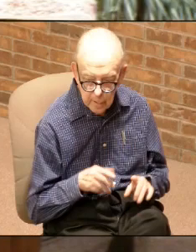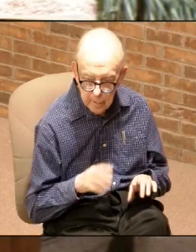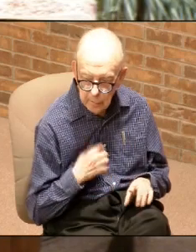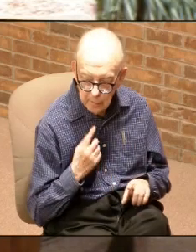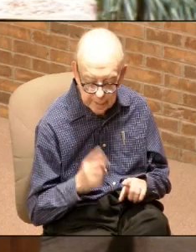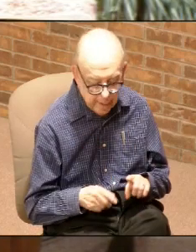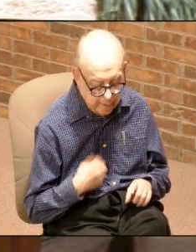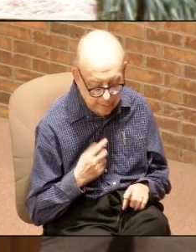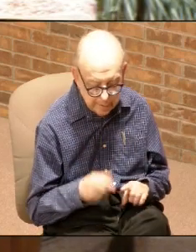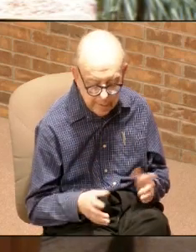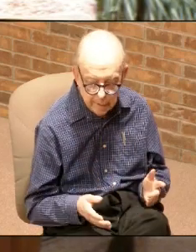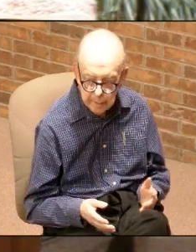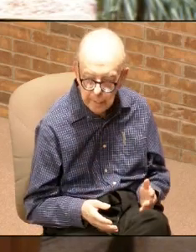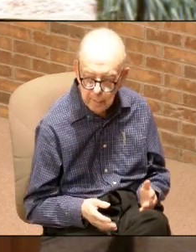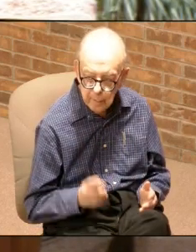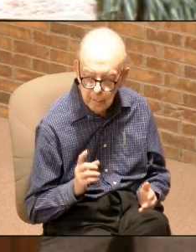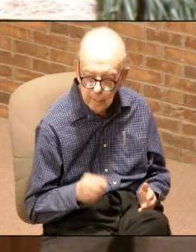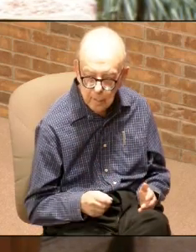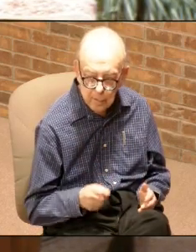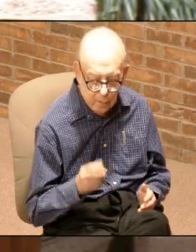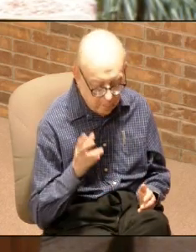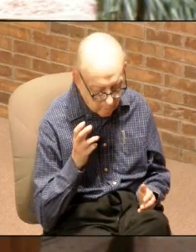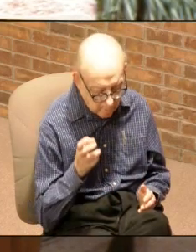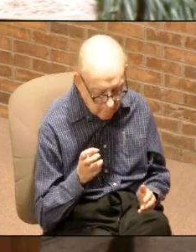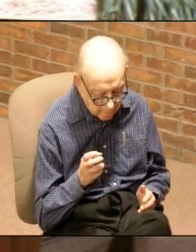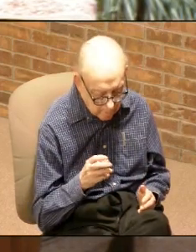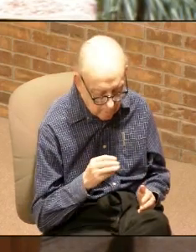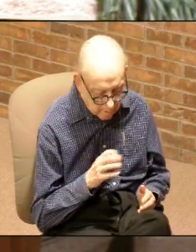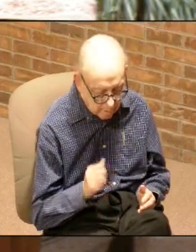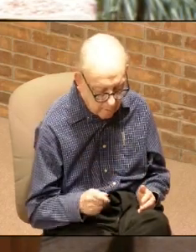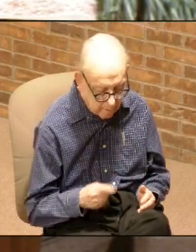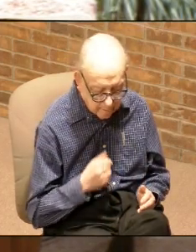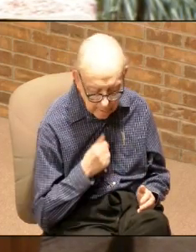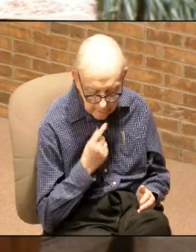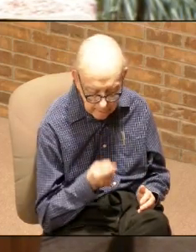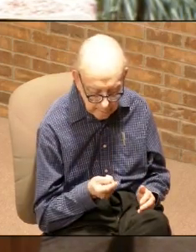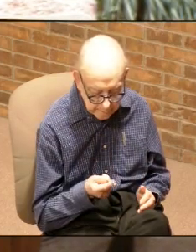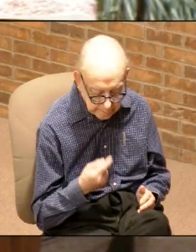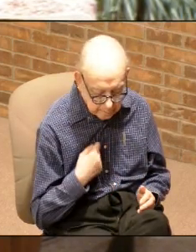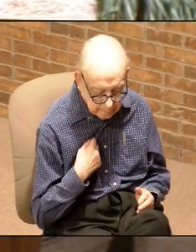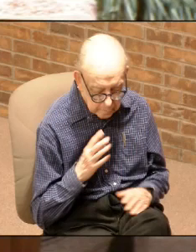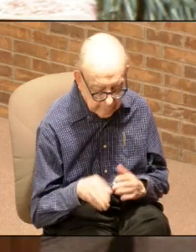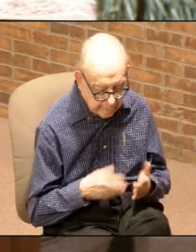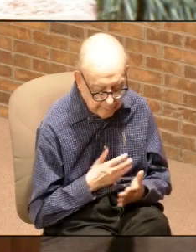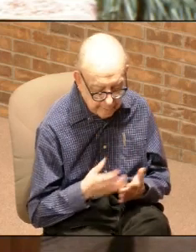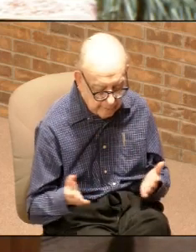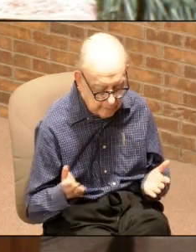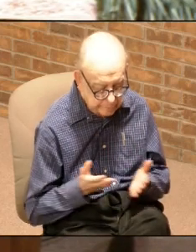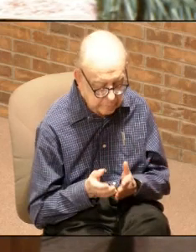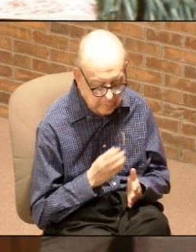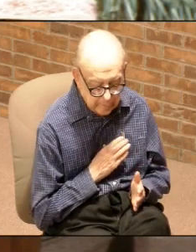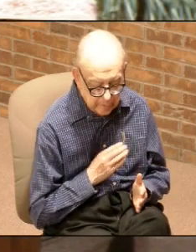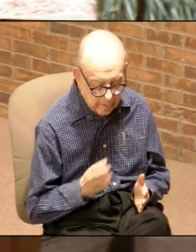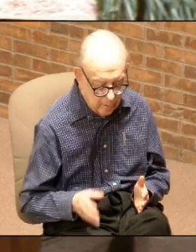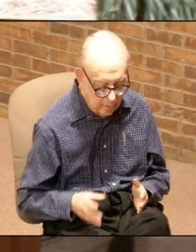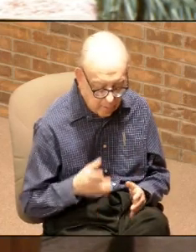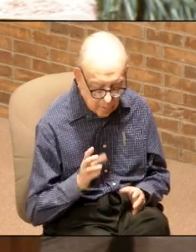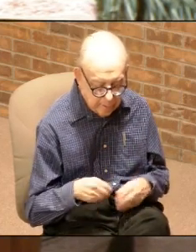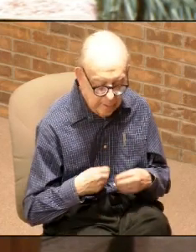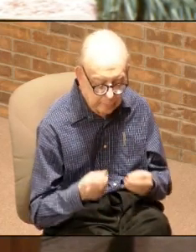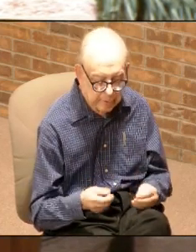We need to listen to the Master who says, I can do all things through Christ who gives me